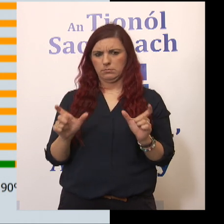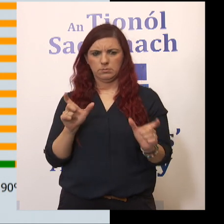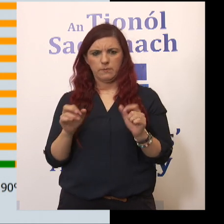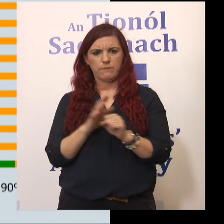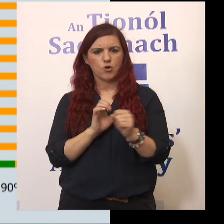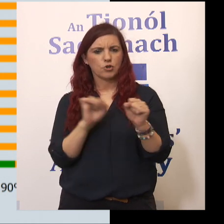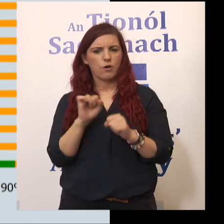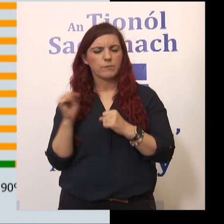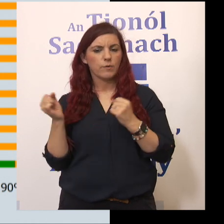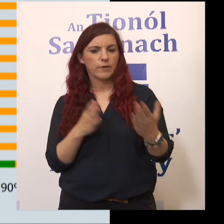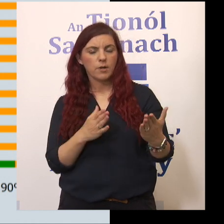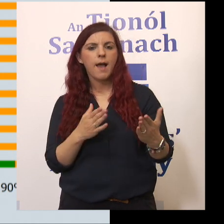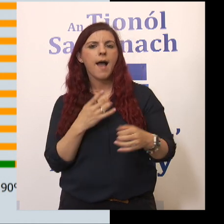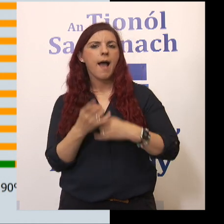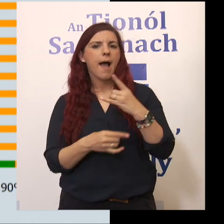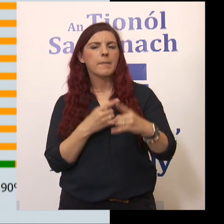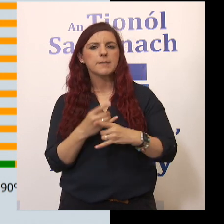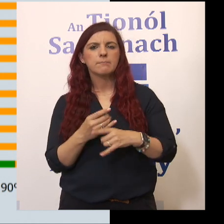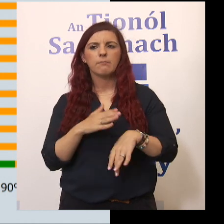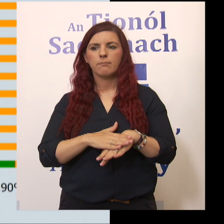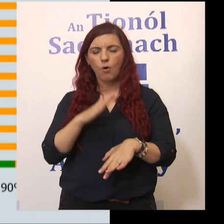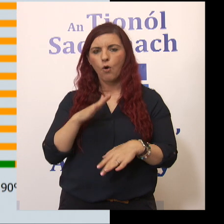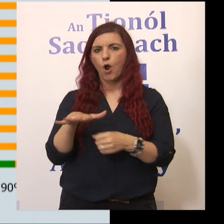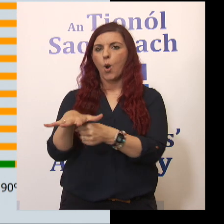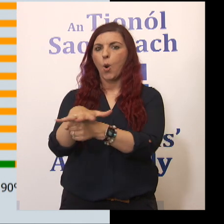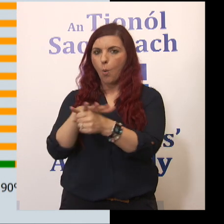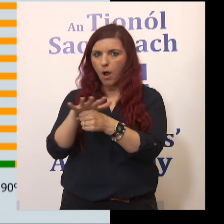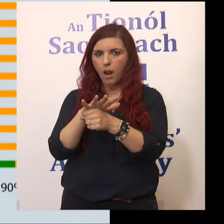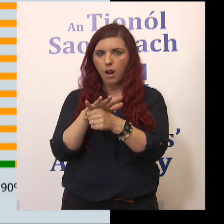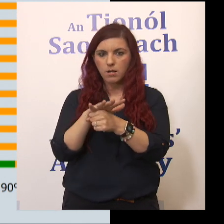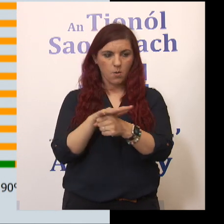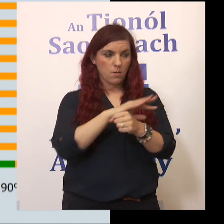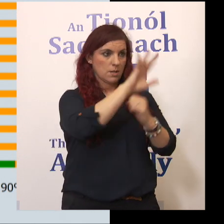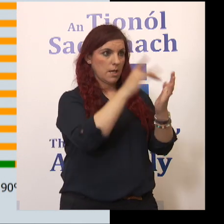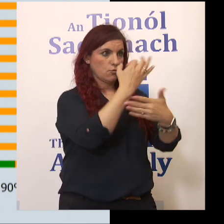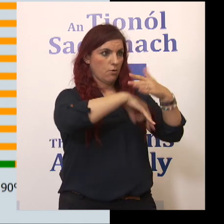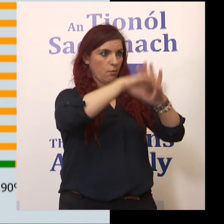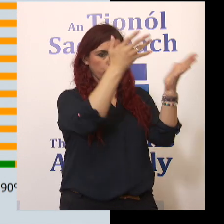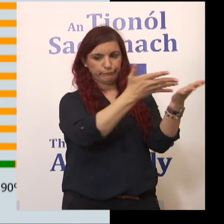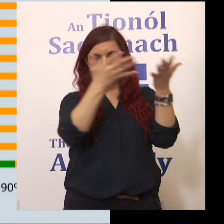provision actually takes place at that more devolved